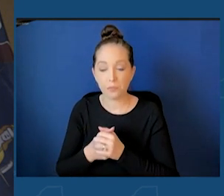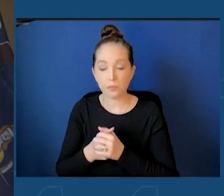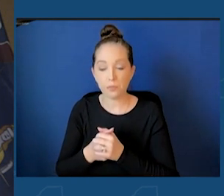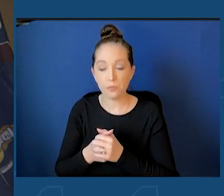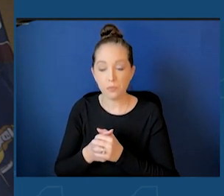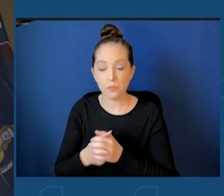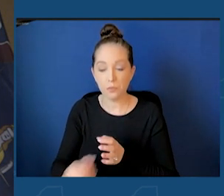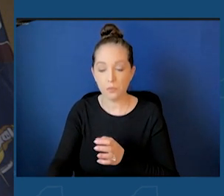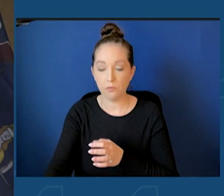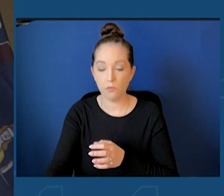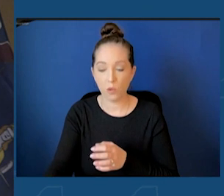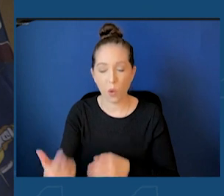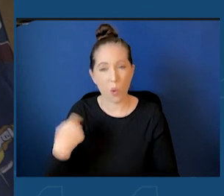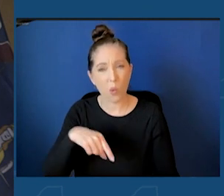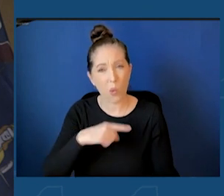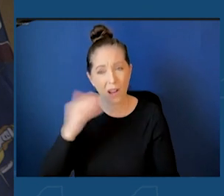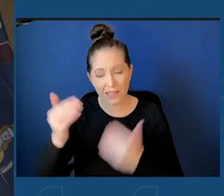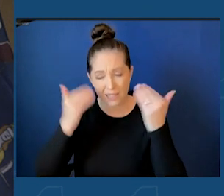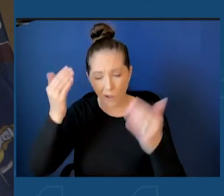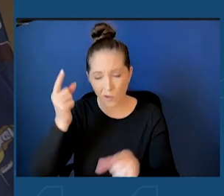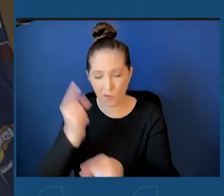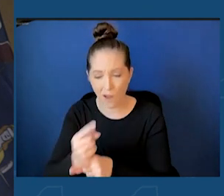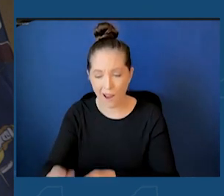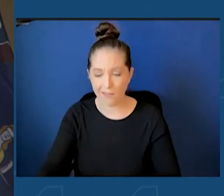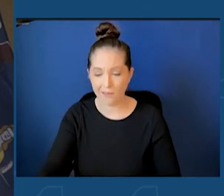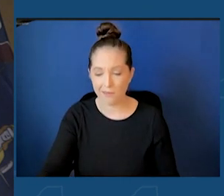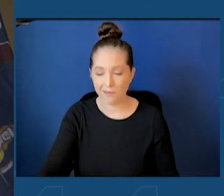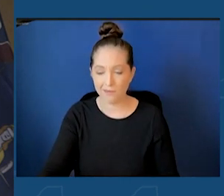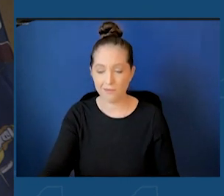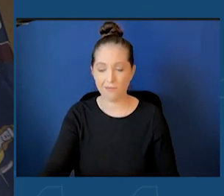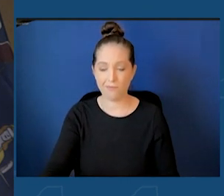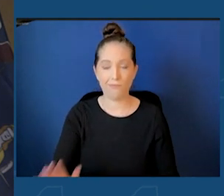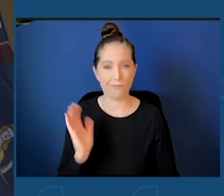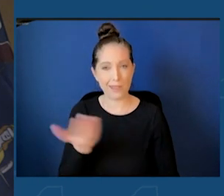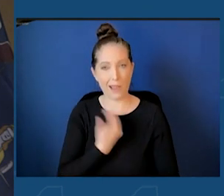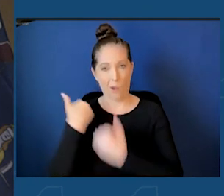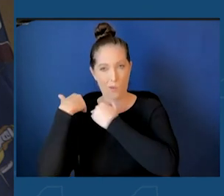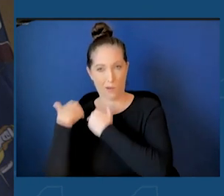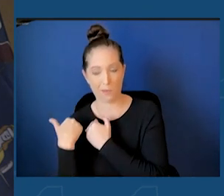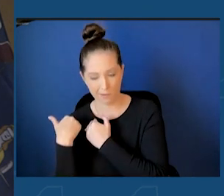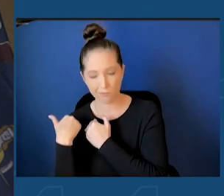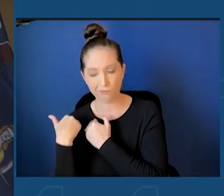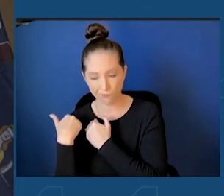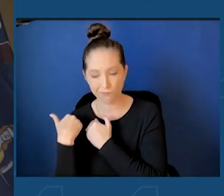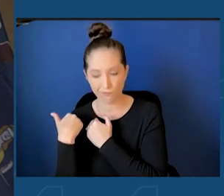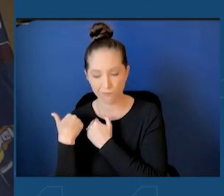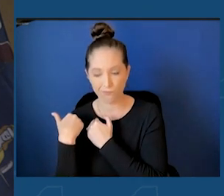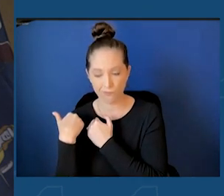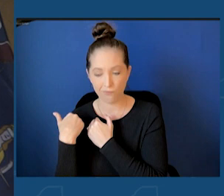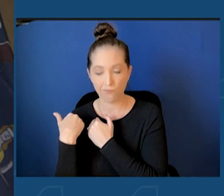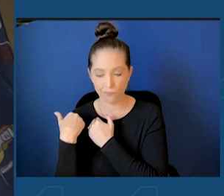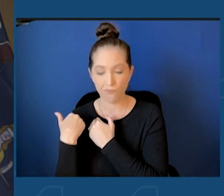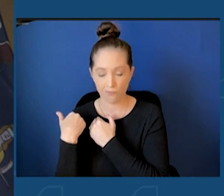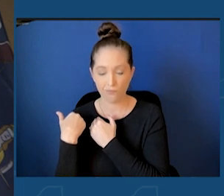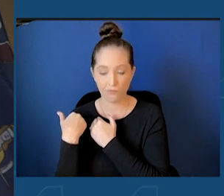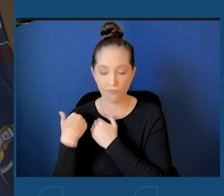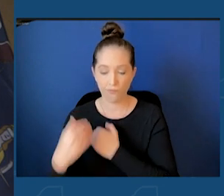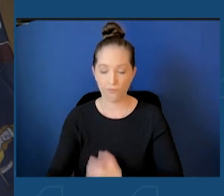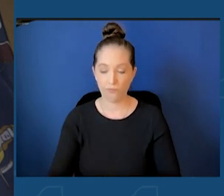we're the adults, right? It's up to us. It's up to us to figure it out. And when I think about